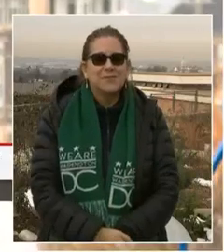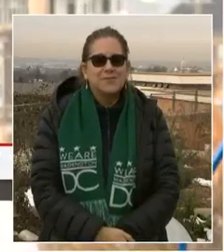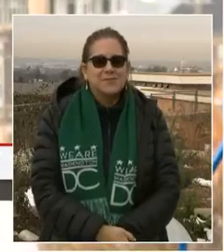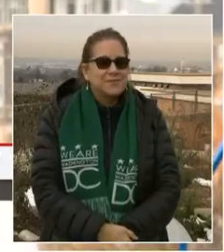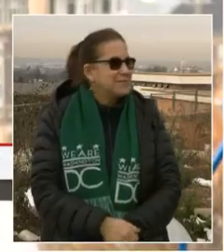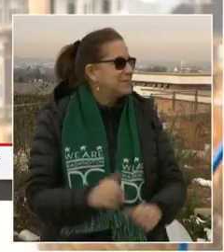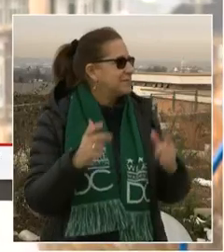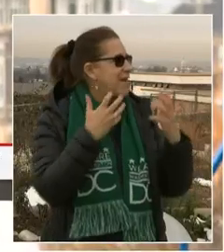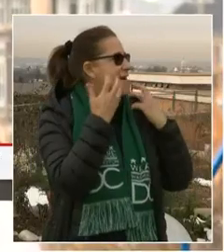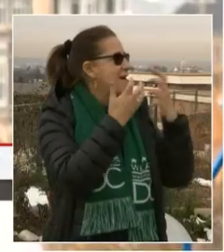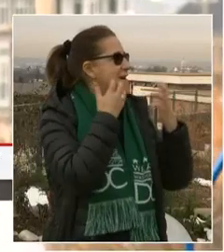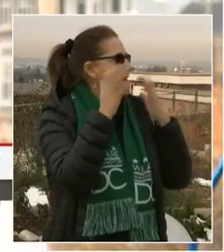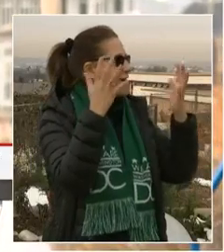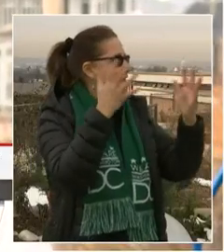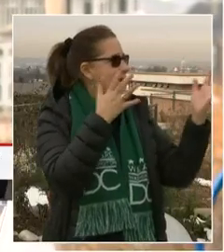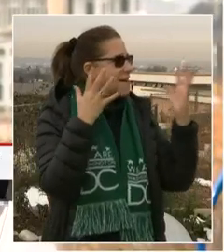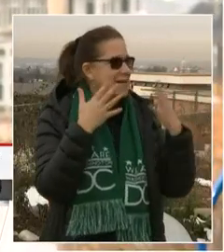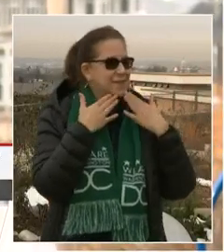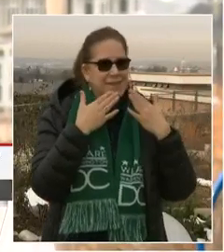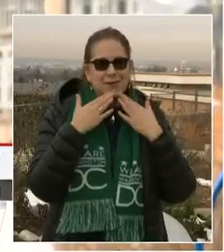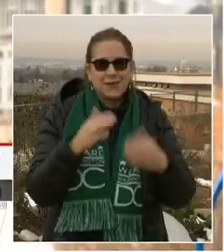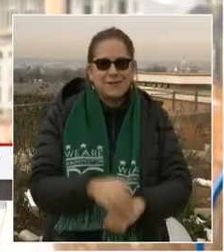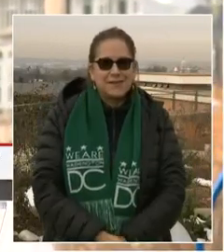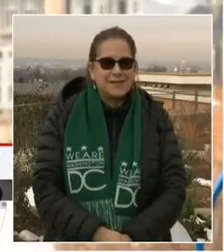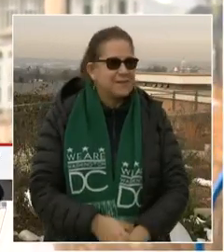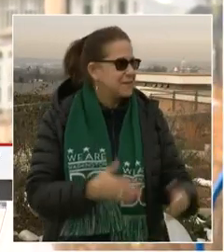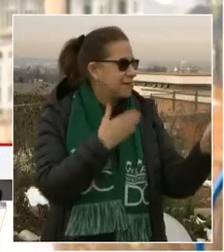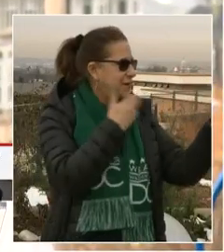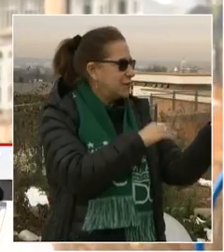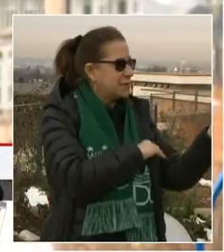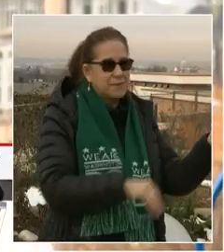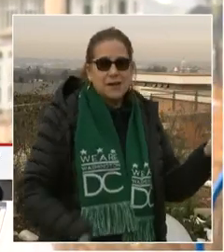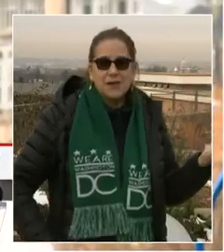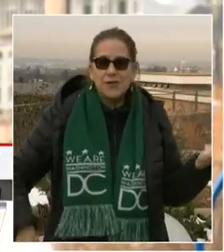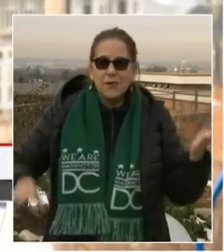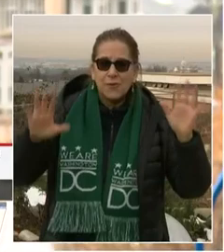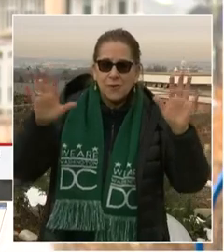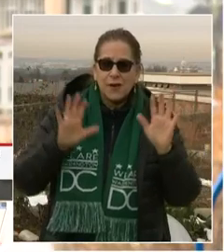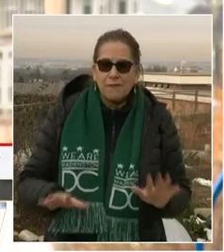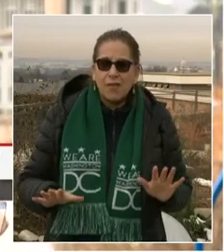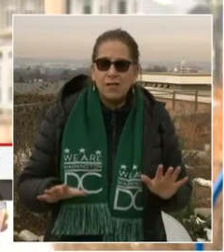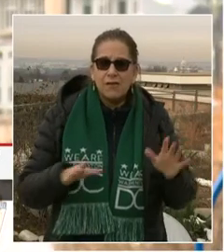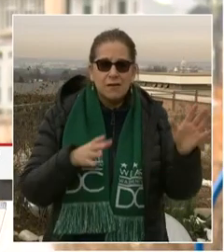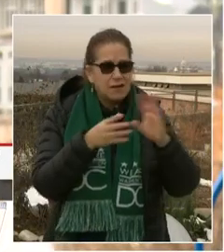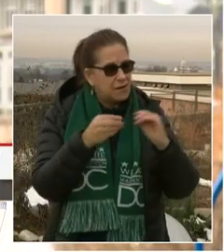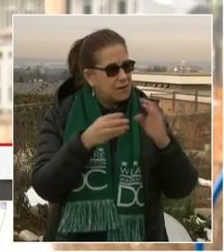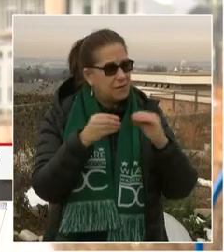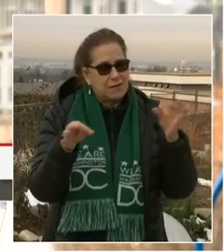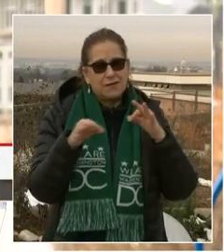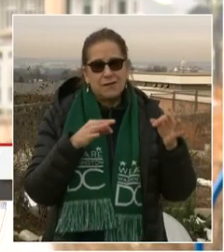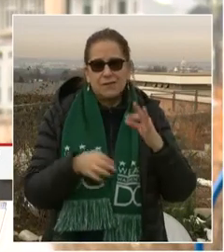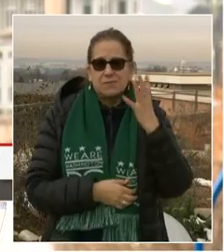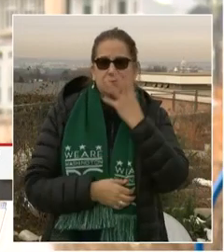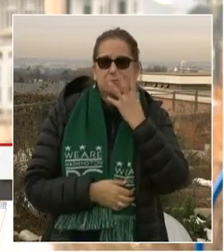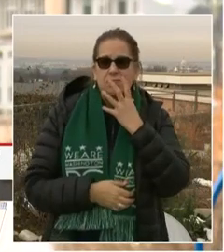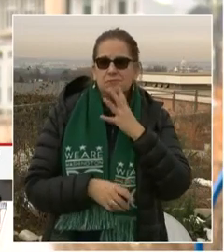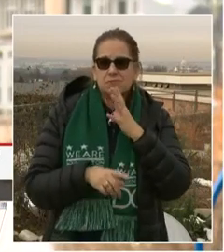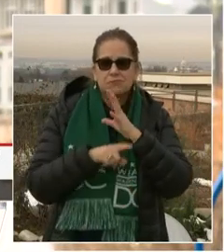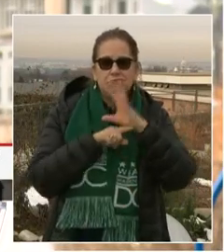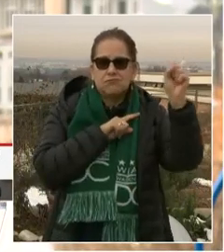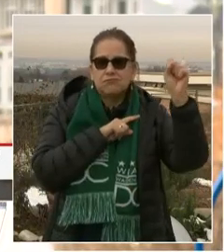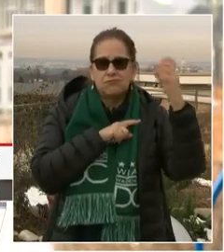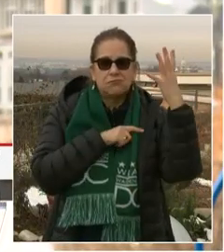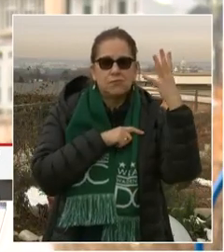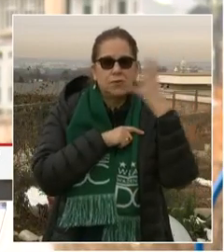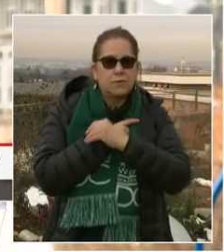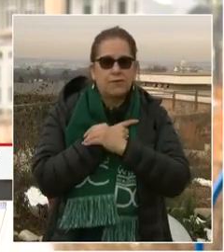Thank you, David, for that explanation of Thrive, and also looking forward to strong families.